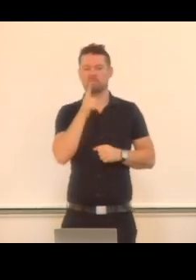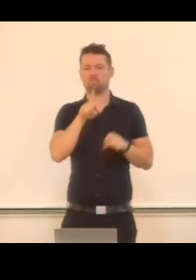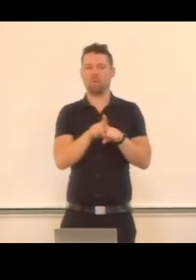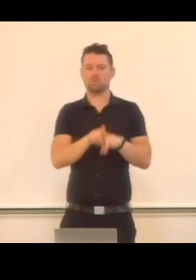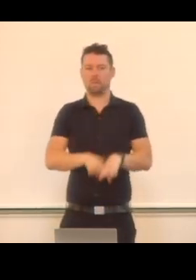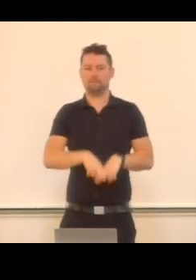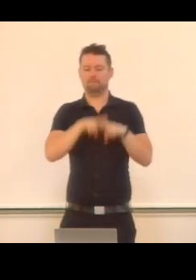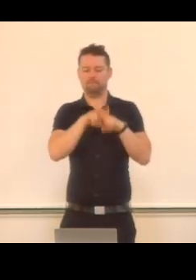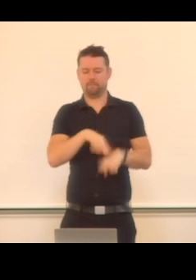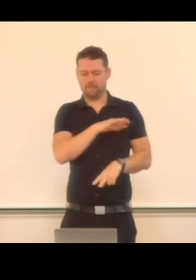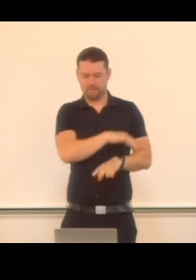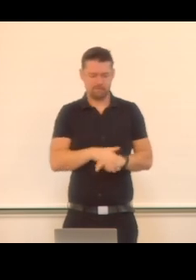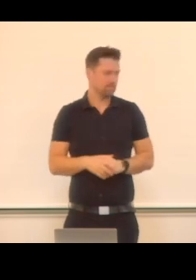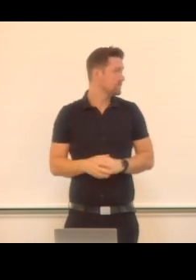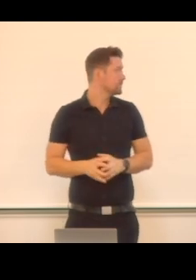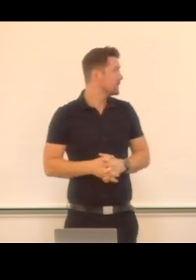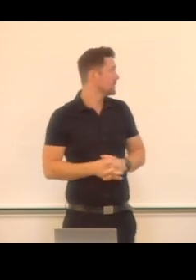elevator.